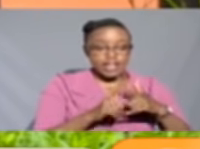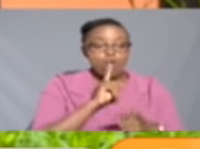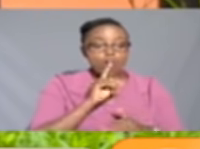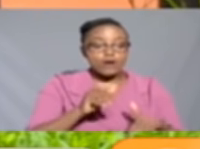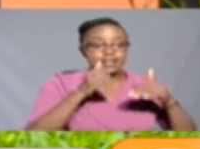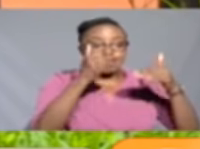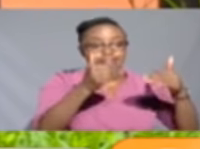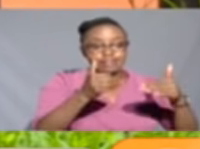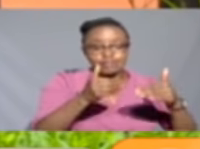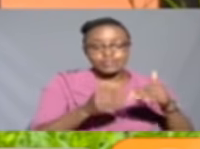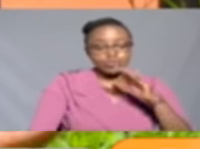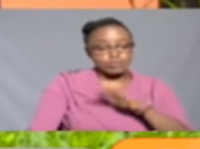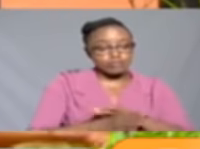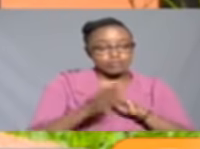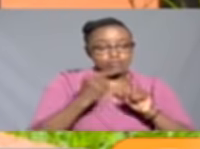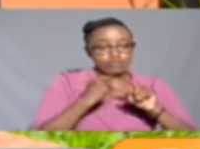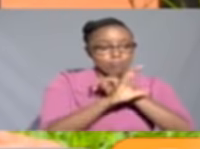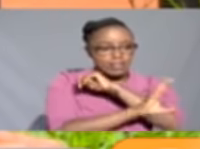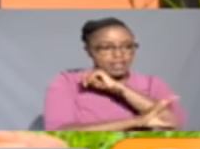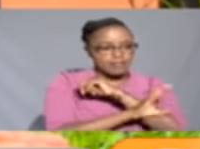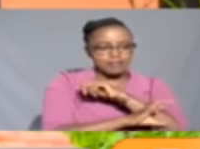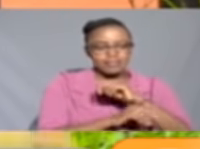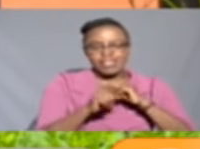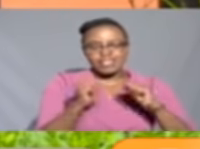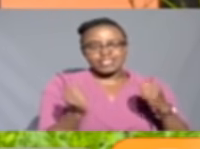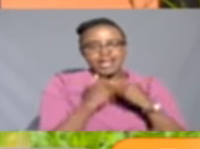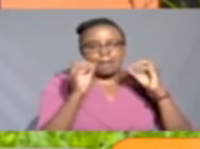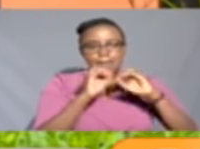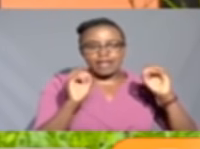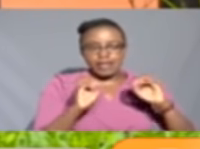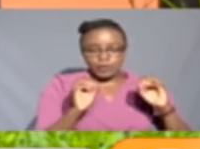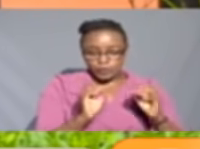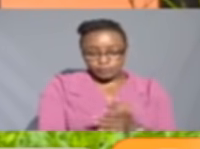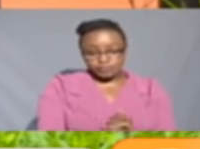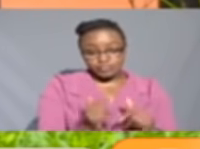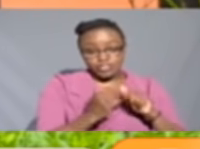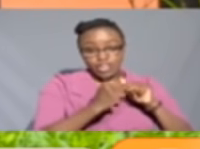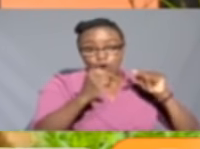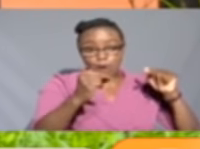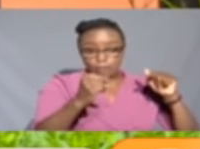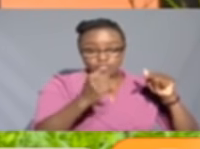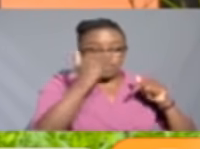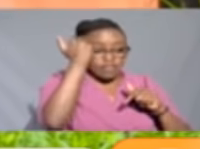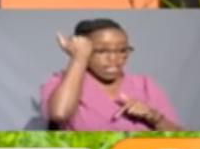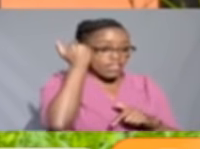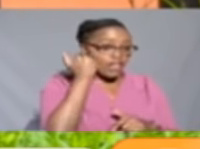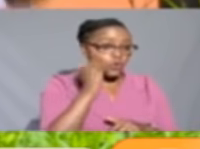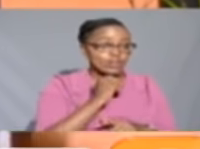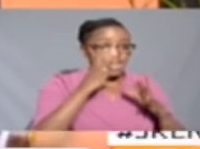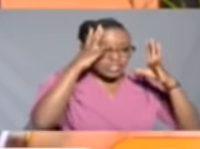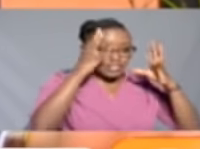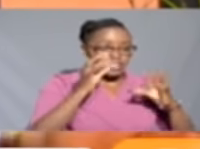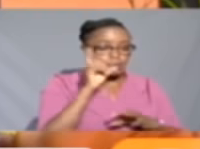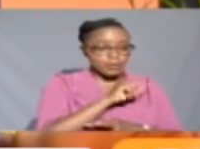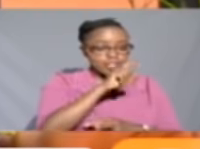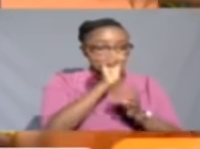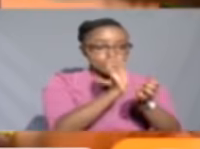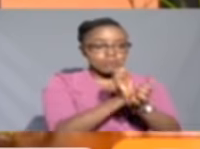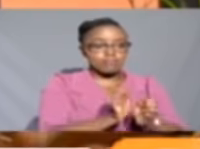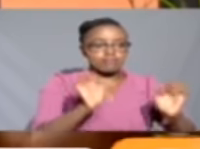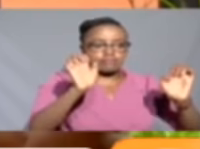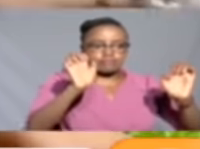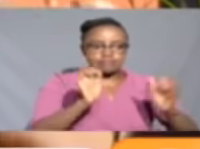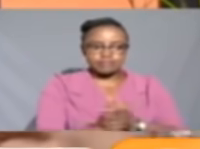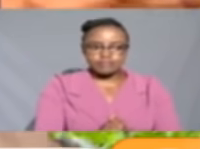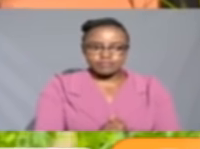of deportation. I didn't go through that. No. On the contrary, the court had ruled that I should be released.